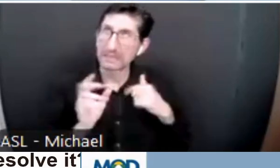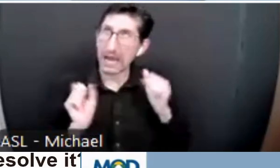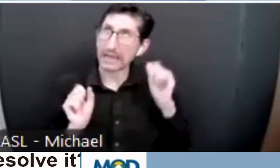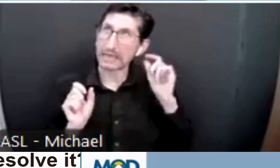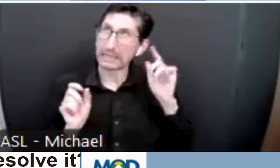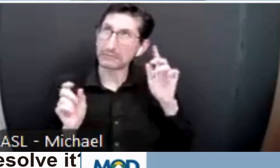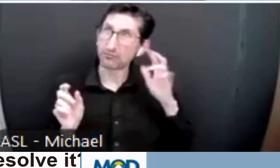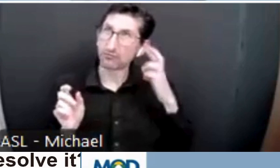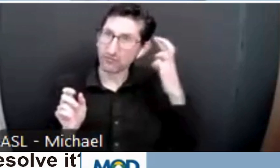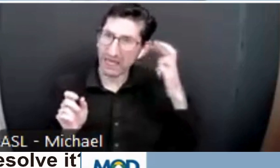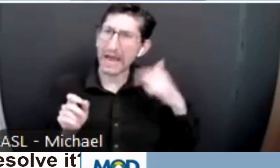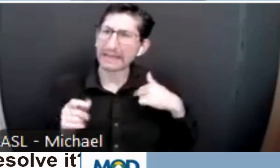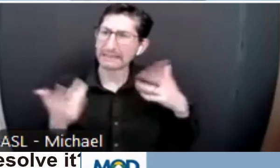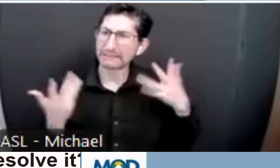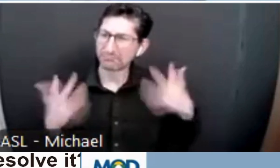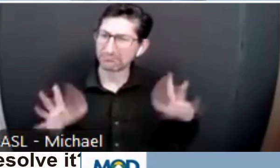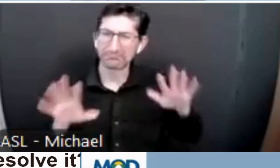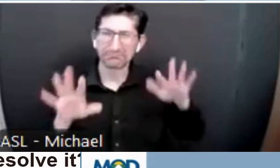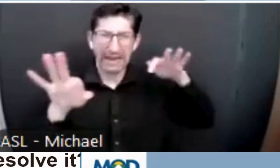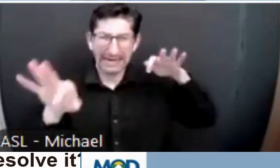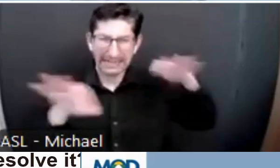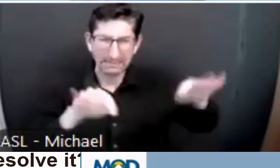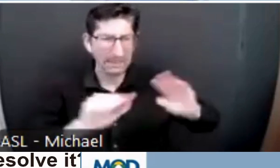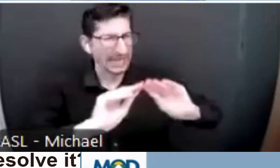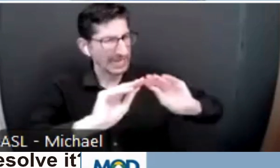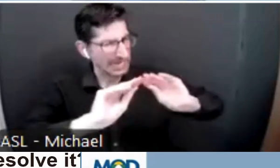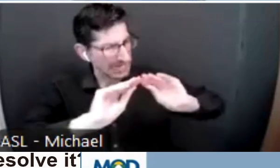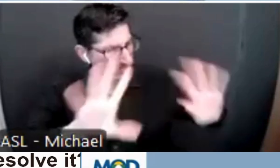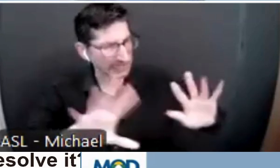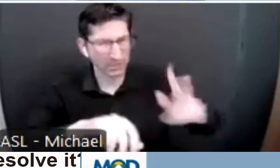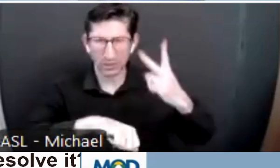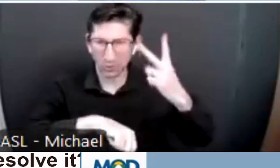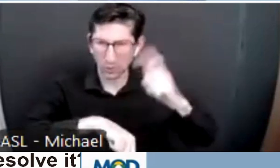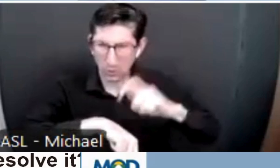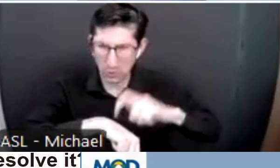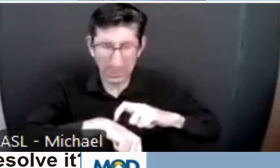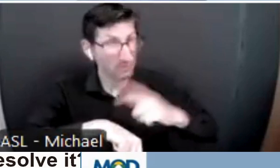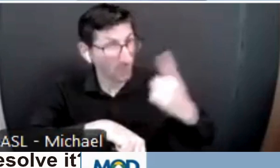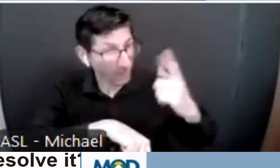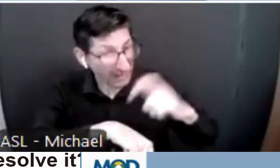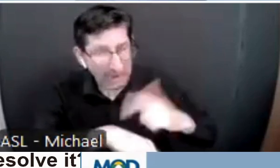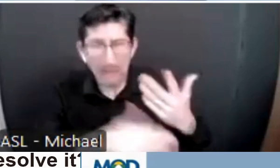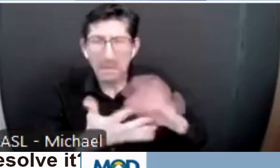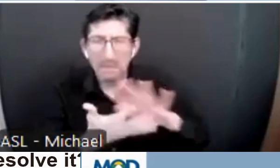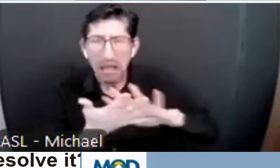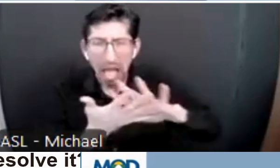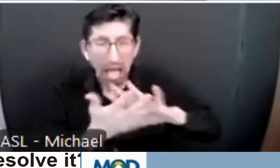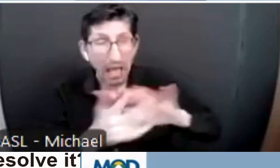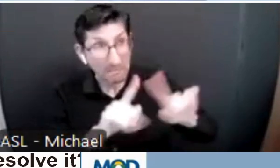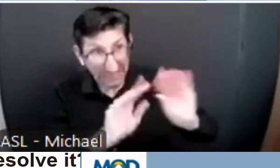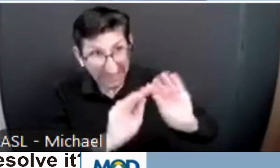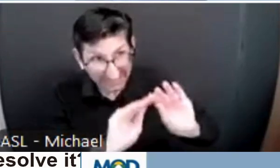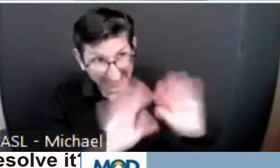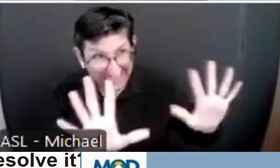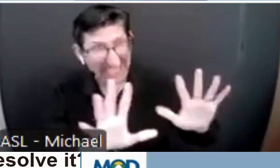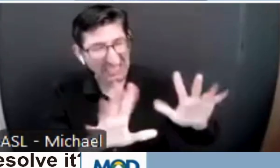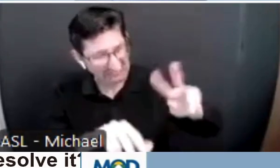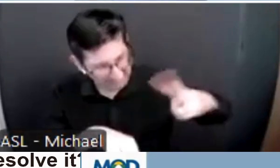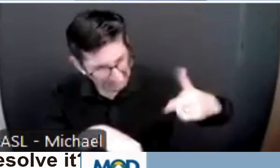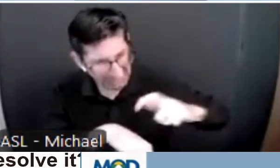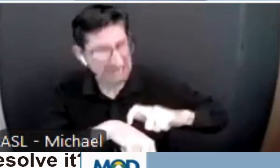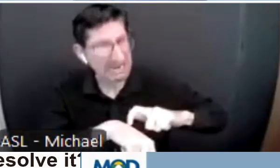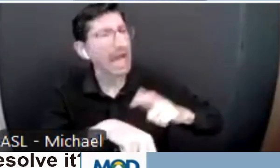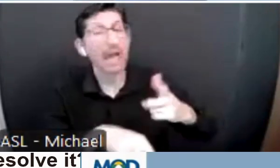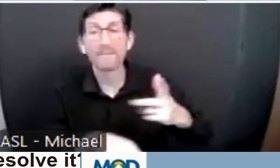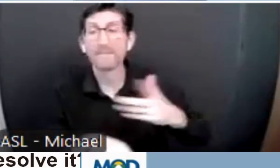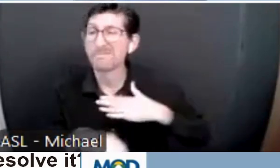and added additional clarification because after reviewing what you already sent, and you've only lost a couple of weeks. And then you have